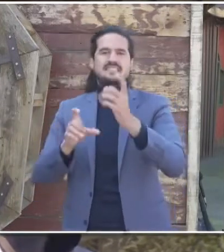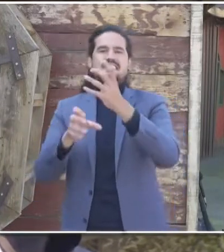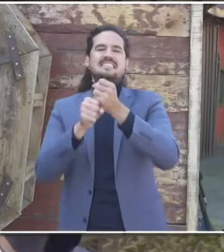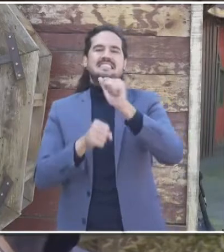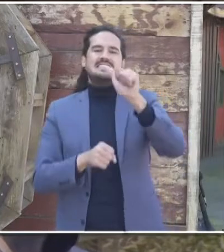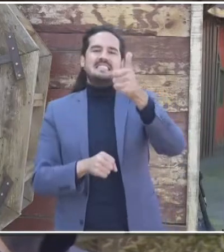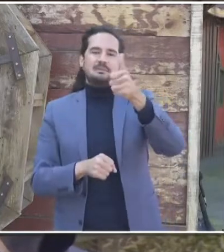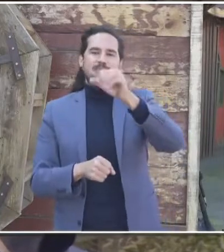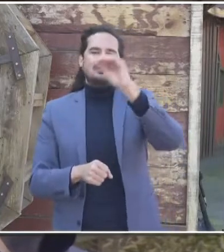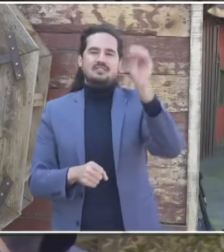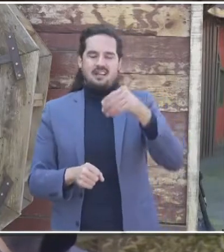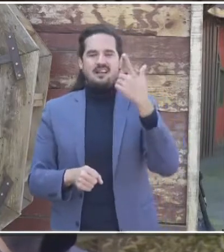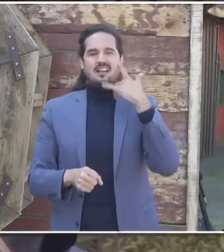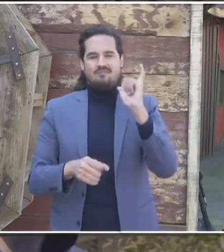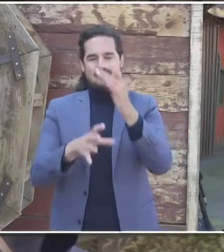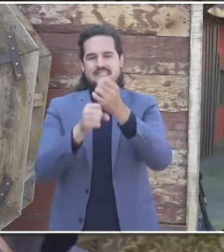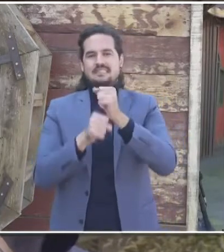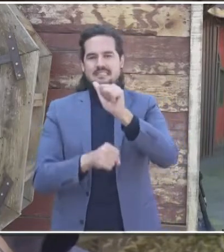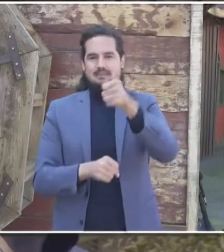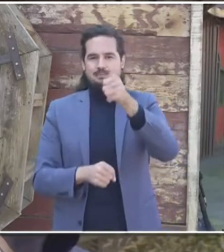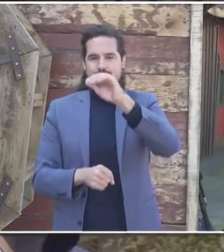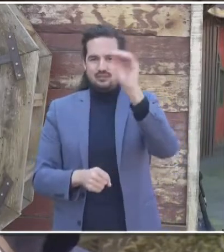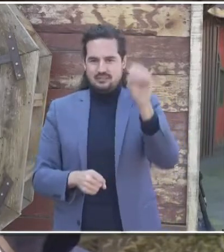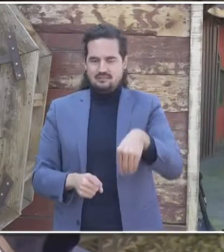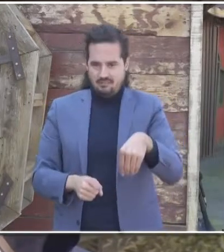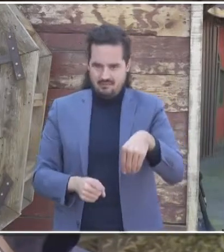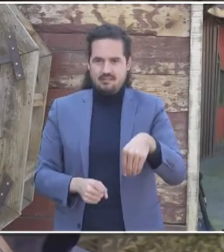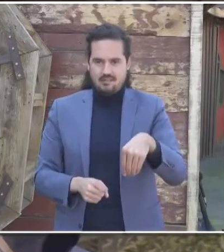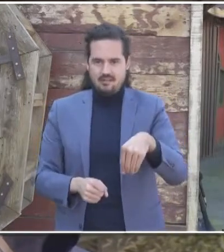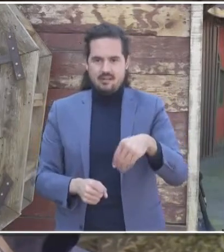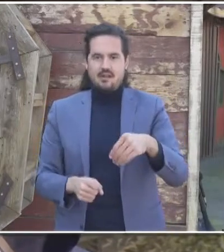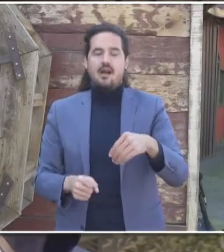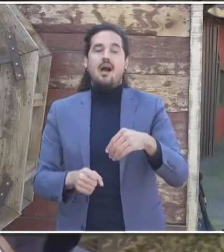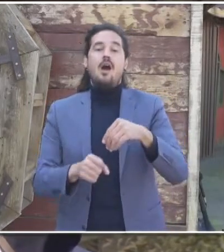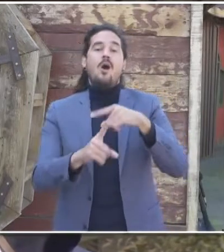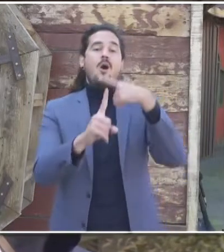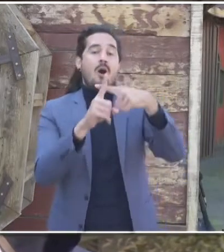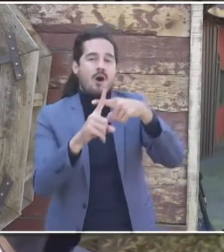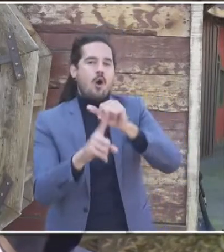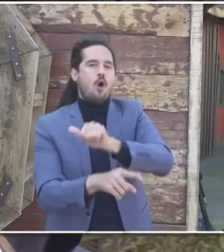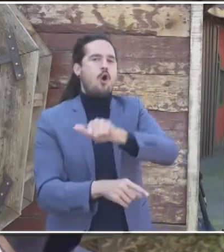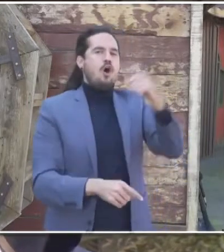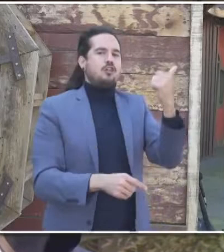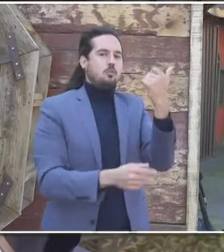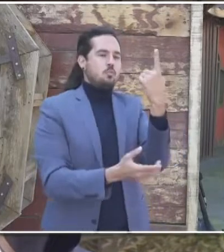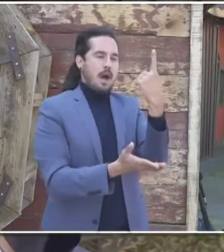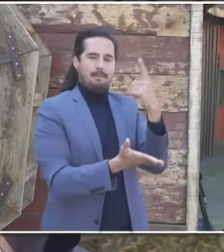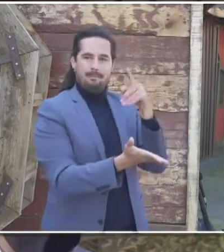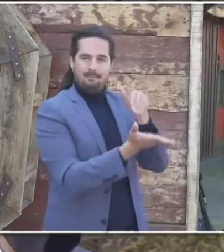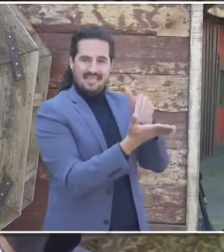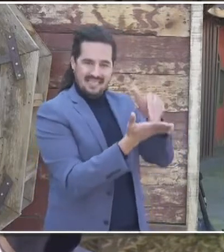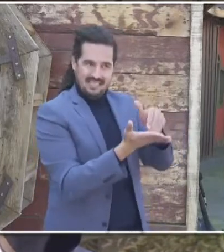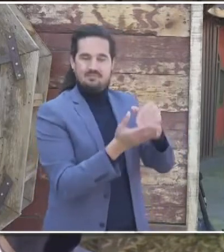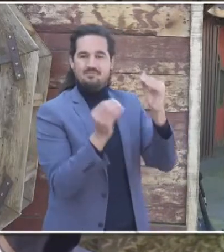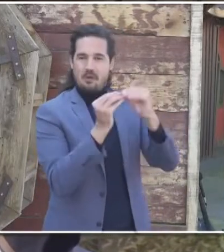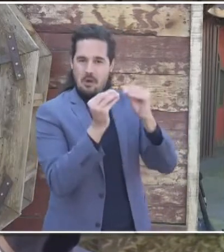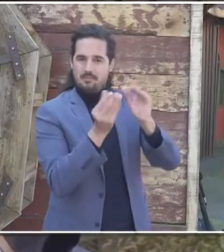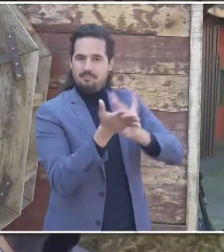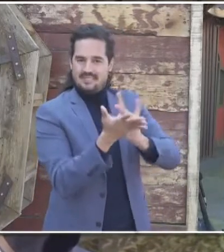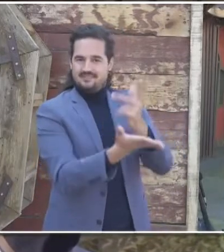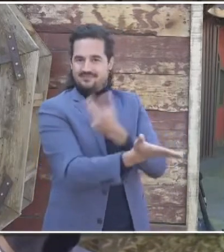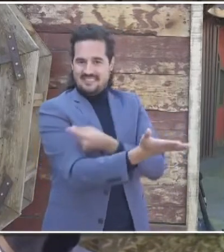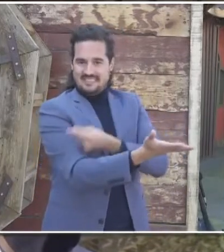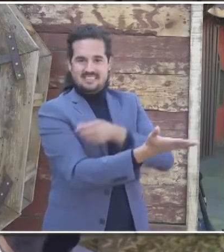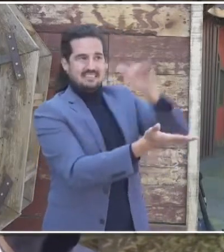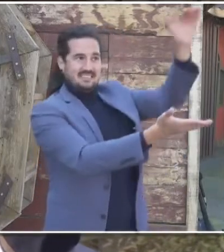to receive 10% of another 1 million dose allocation, and that's directly to pharmacies here in the state of